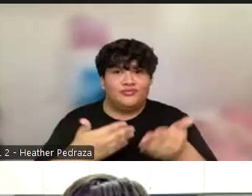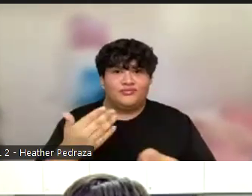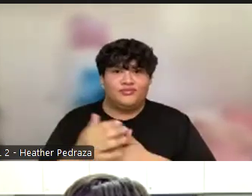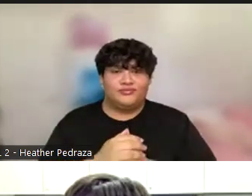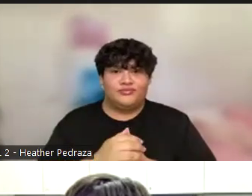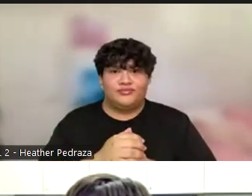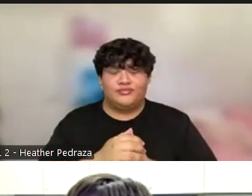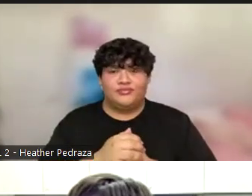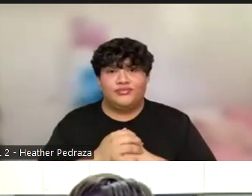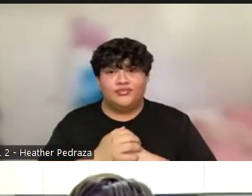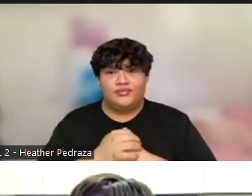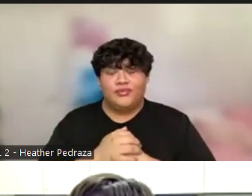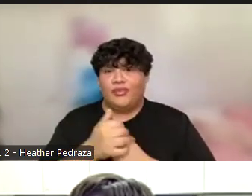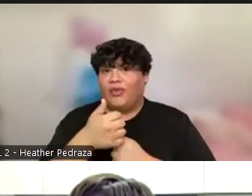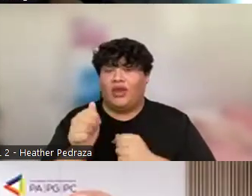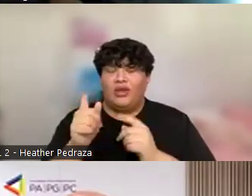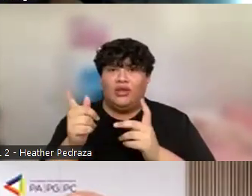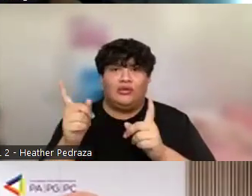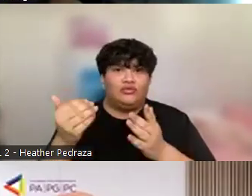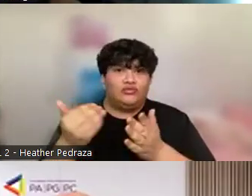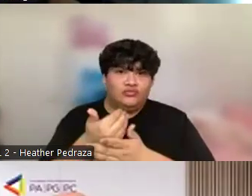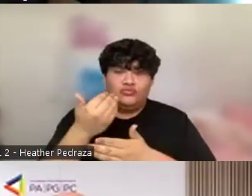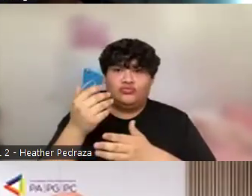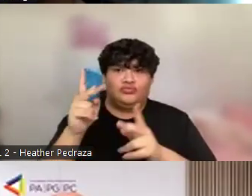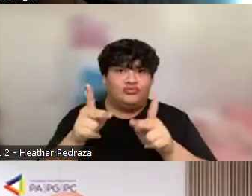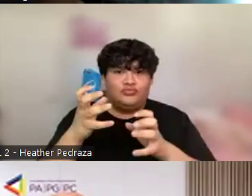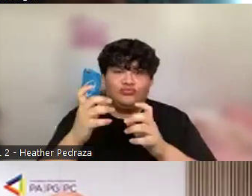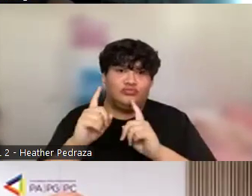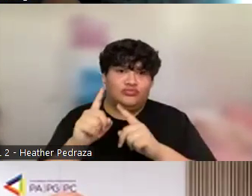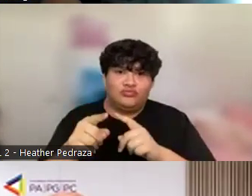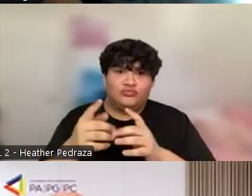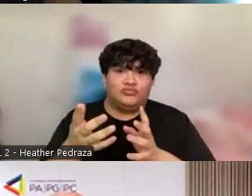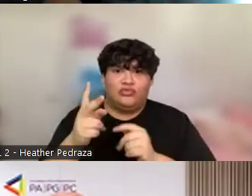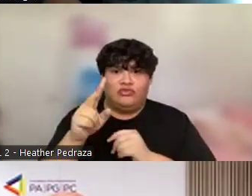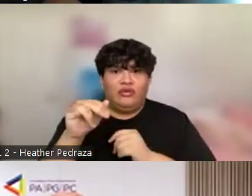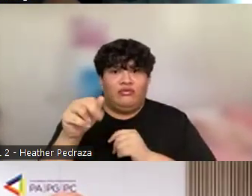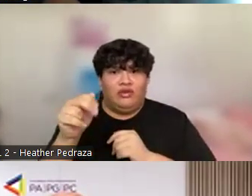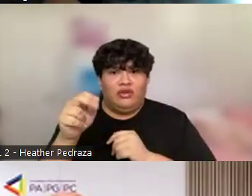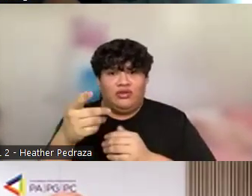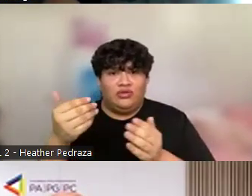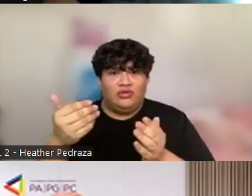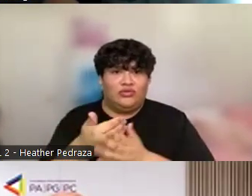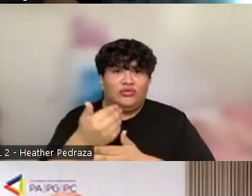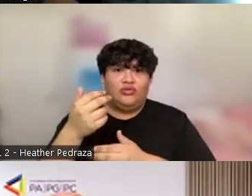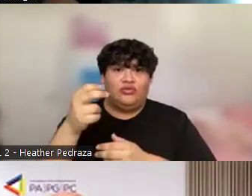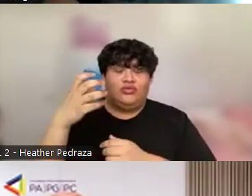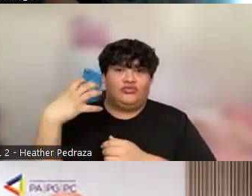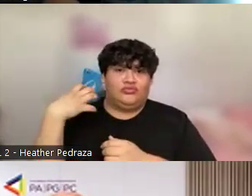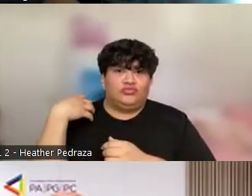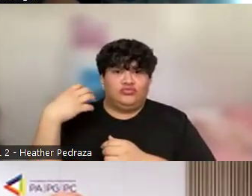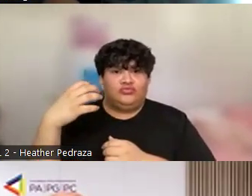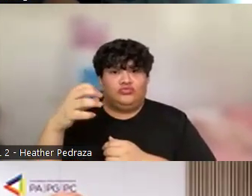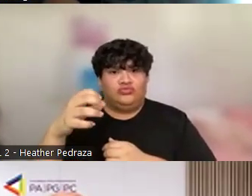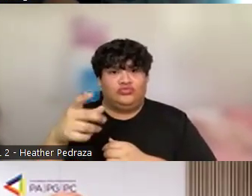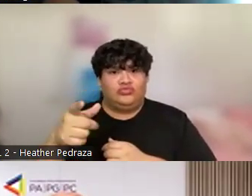Are there any additional new members that would like to ask any questions, or Vivian, our previous co-chair, and then Dan. So Vivian,